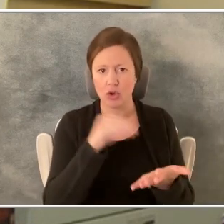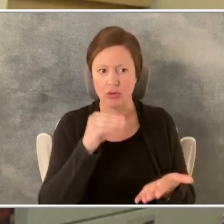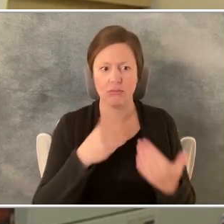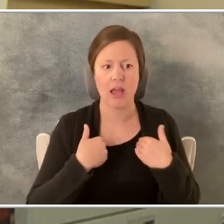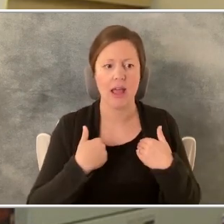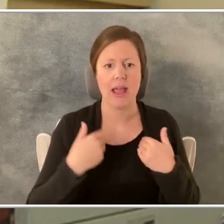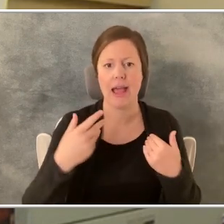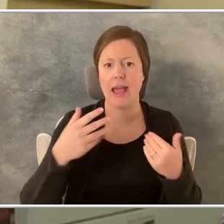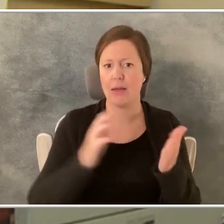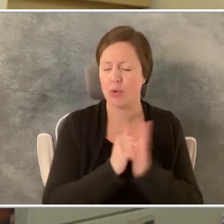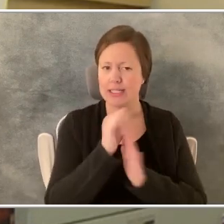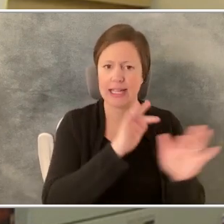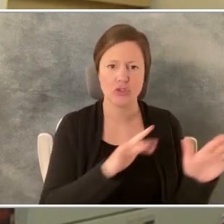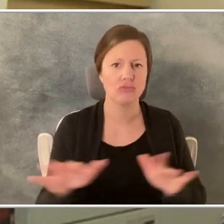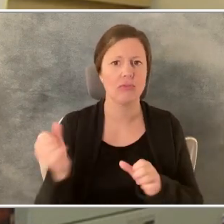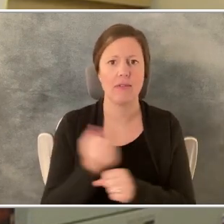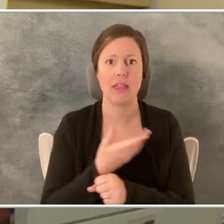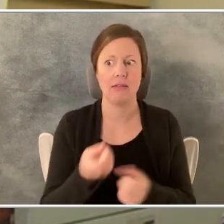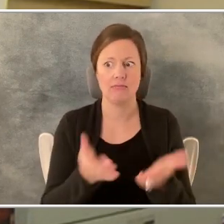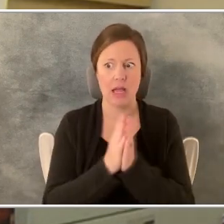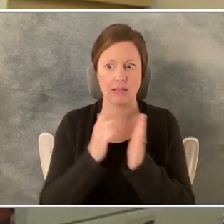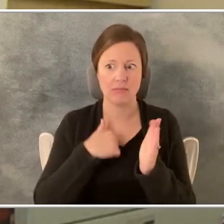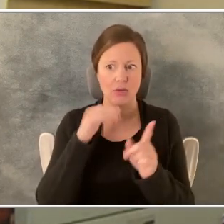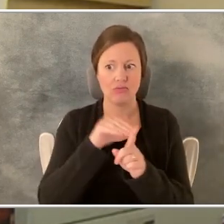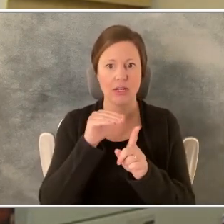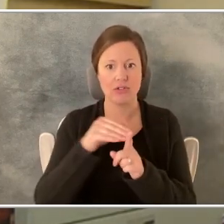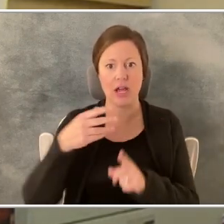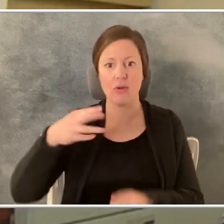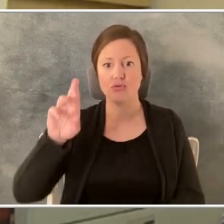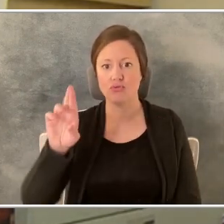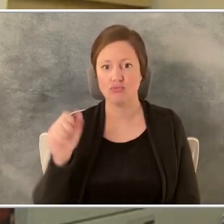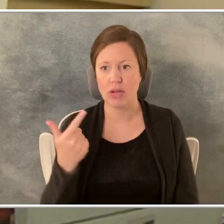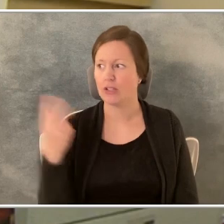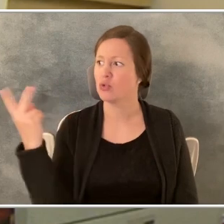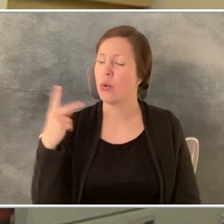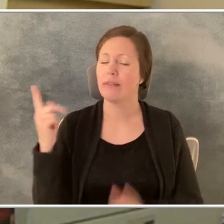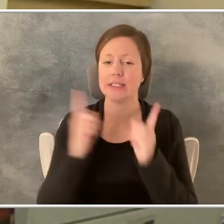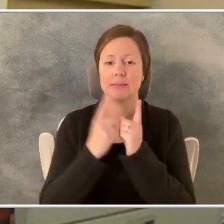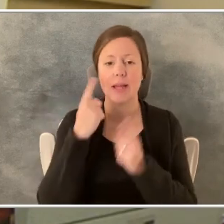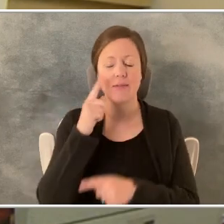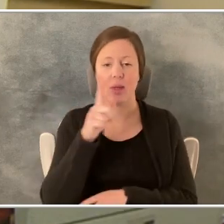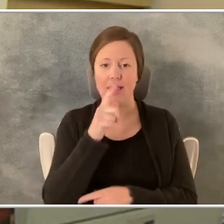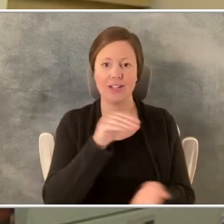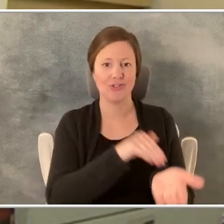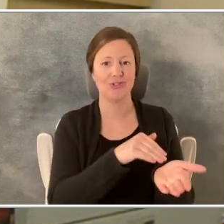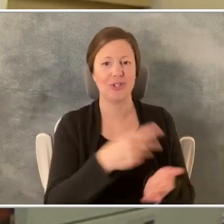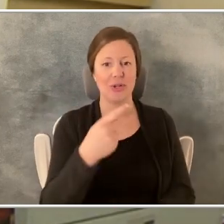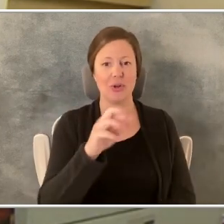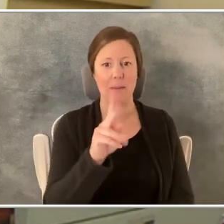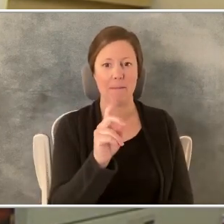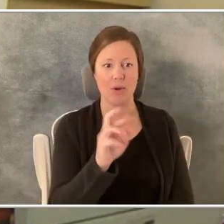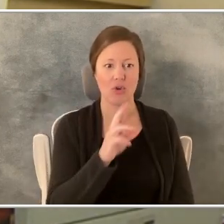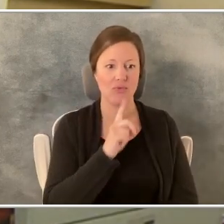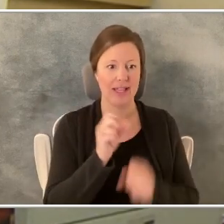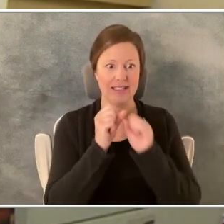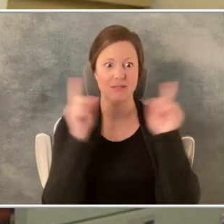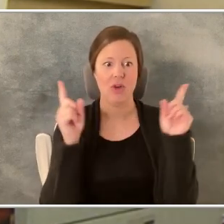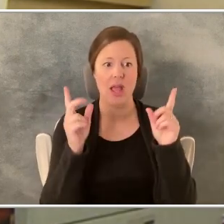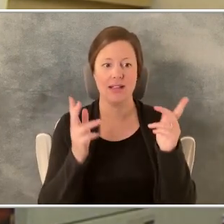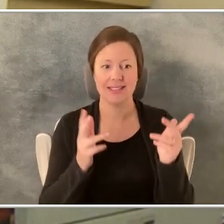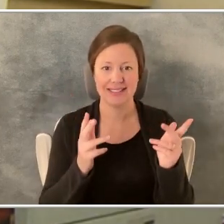reach out to Reg. And I did, and Reg and I met up for lunch. And Dr. Parker was very surprised that I